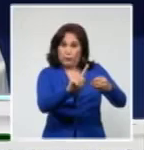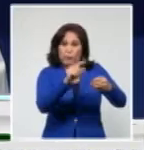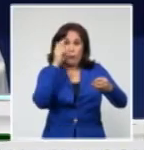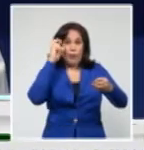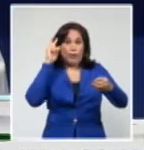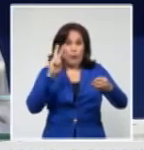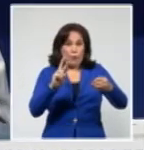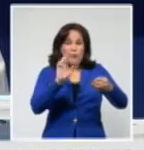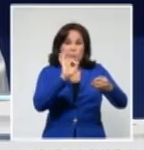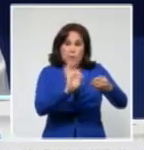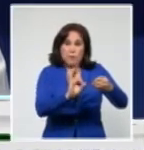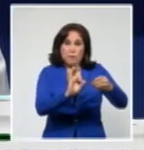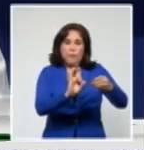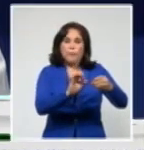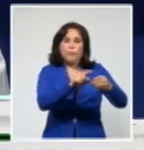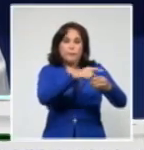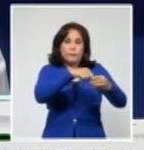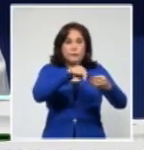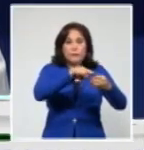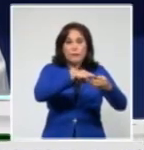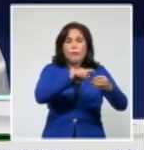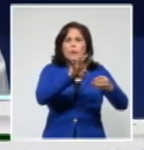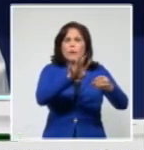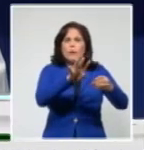contacts. This means that